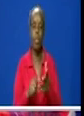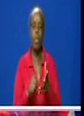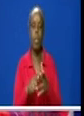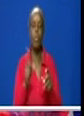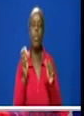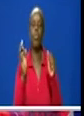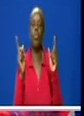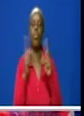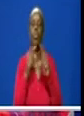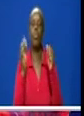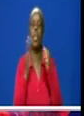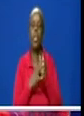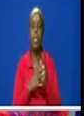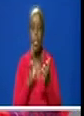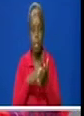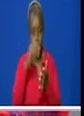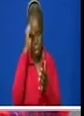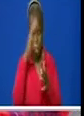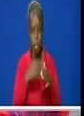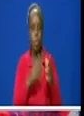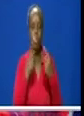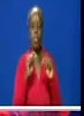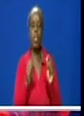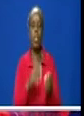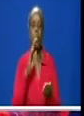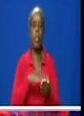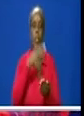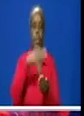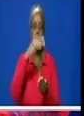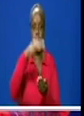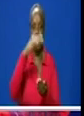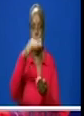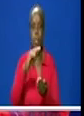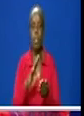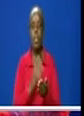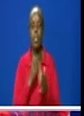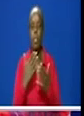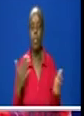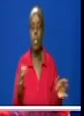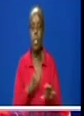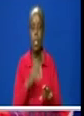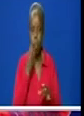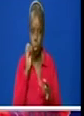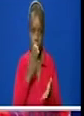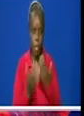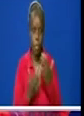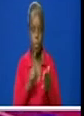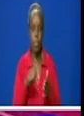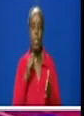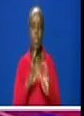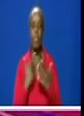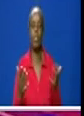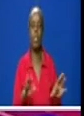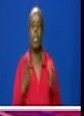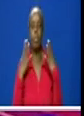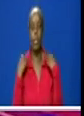them. Okay. Lana, I hope you tried to stack up some maybe items at home, and maybe you can find something and practice